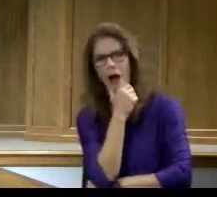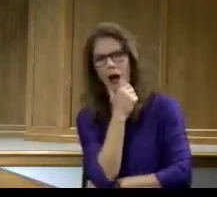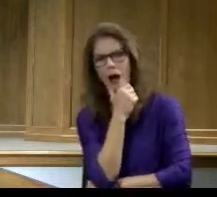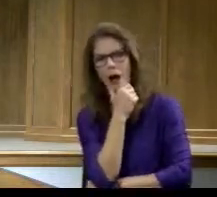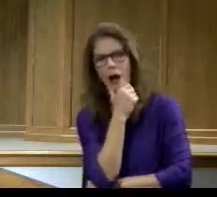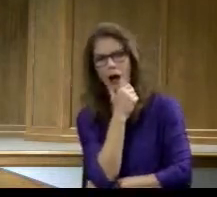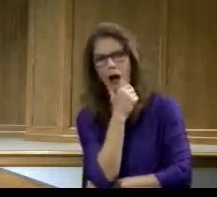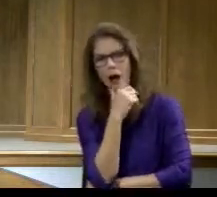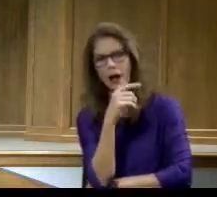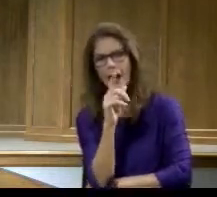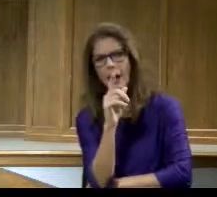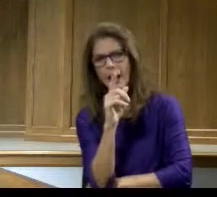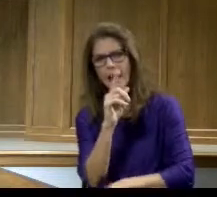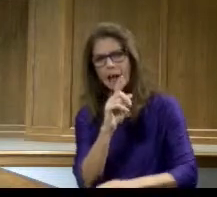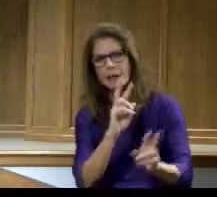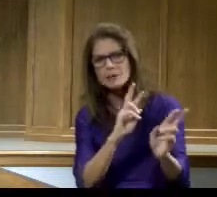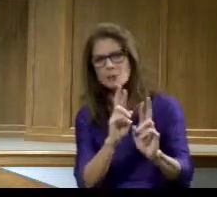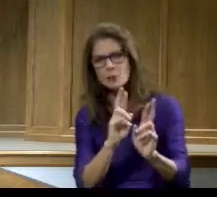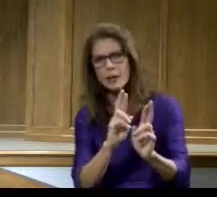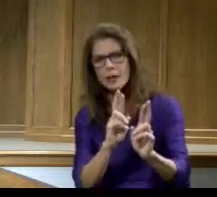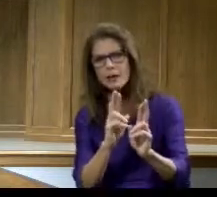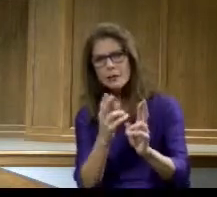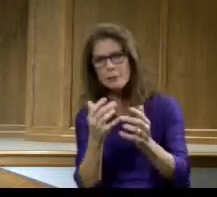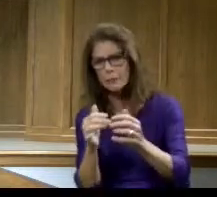play golf.